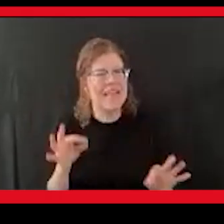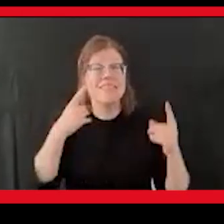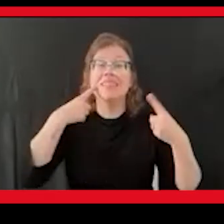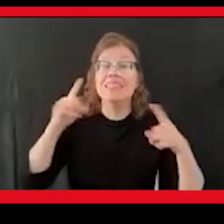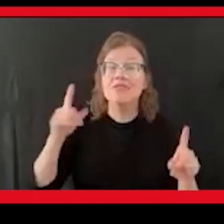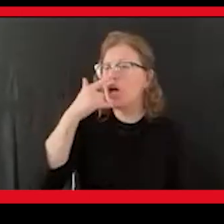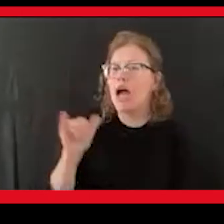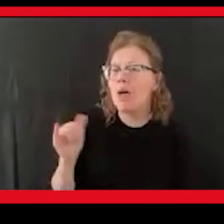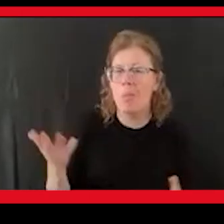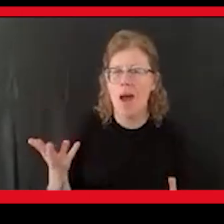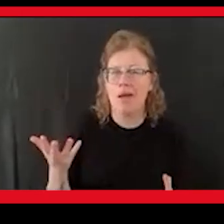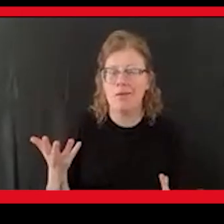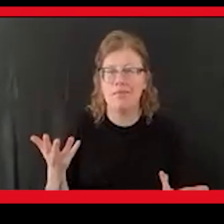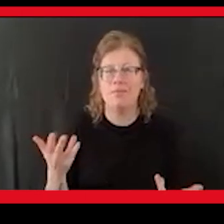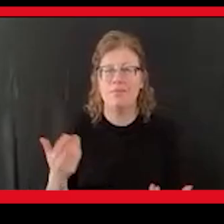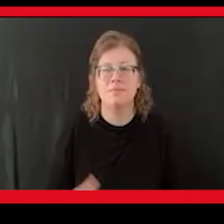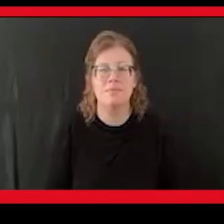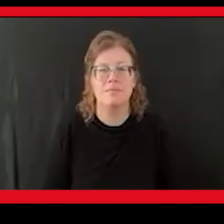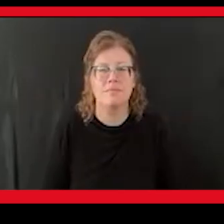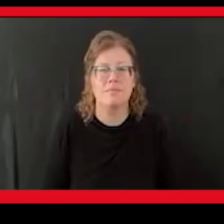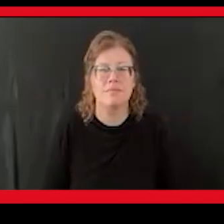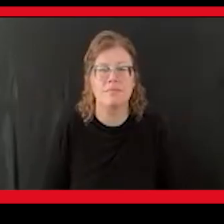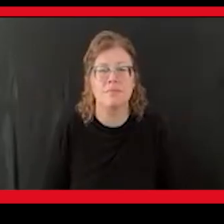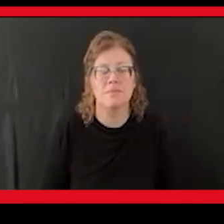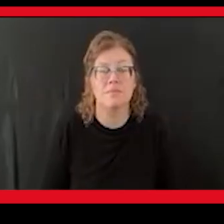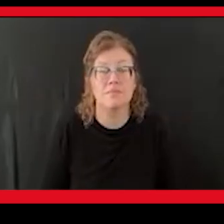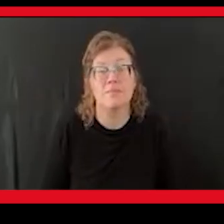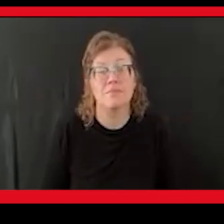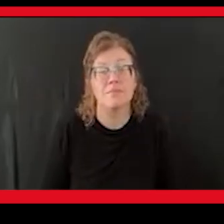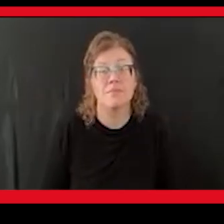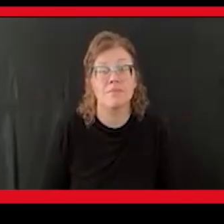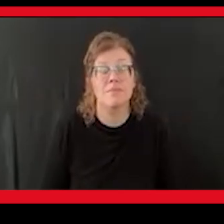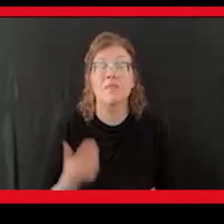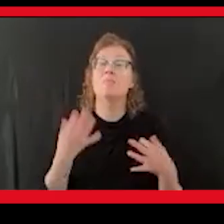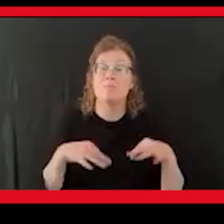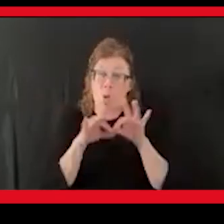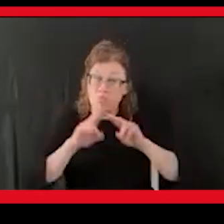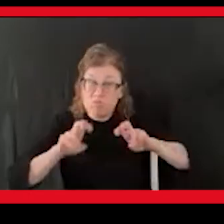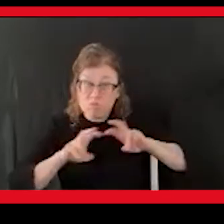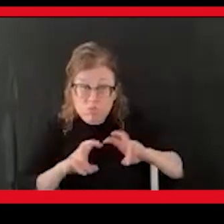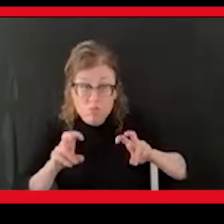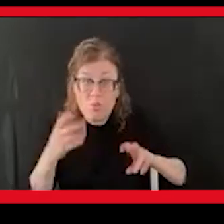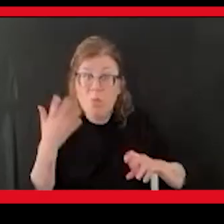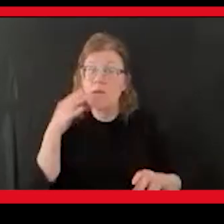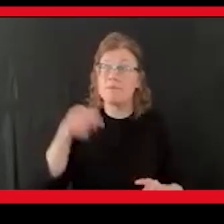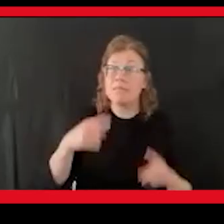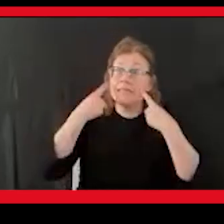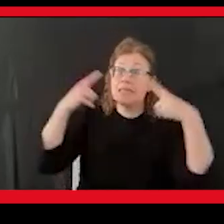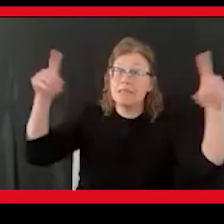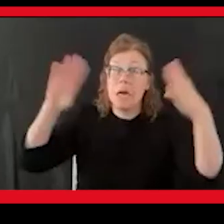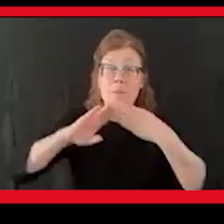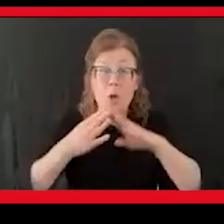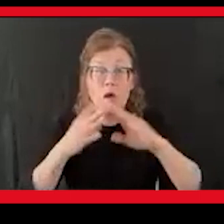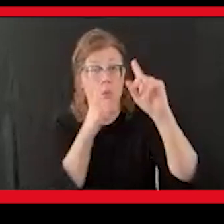Evaluating the success of your community goals must be meaningful to you and those involved. While quantity